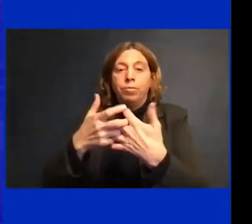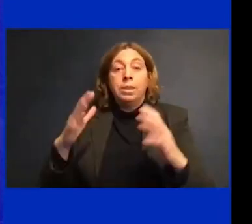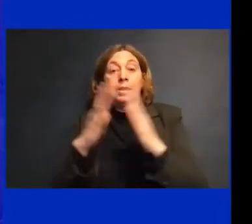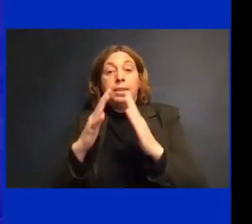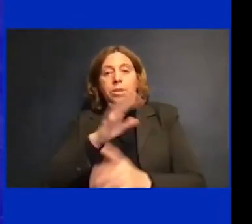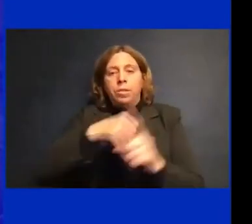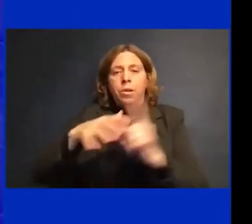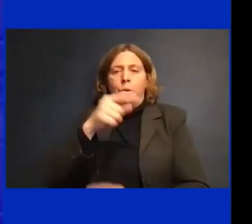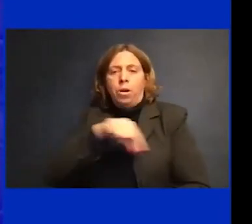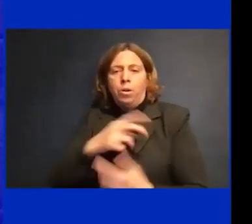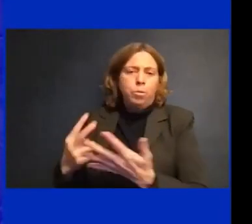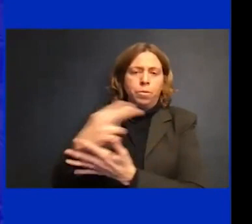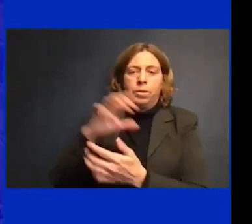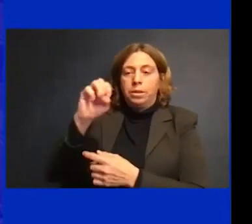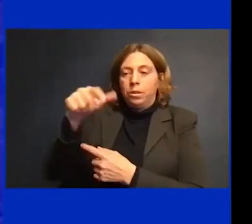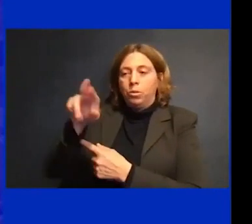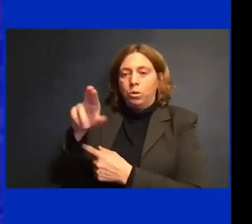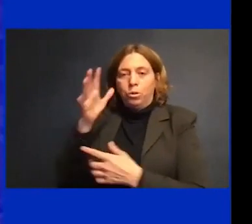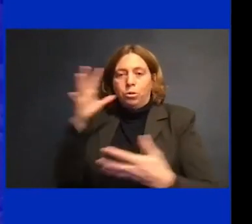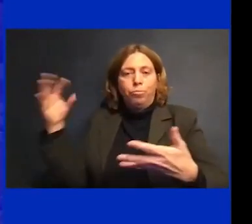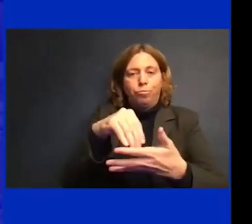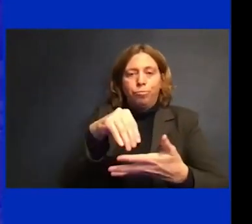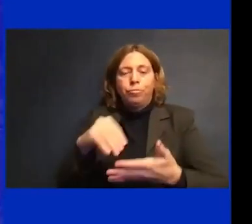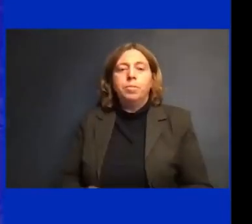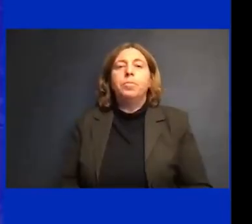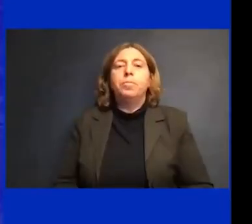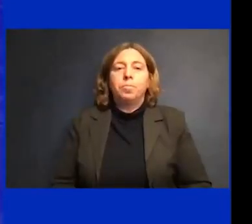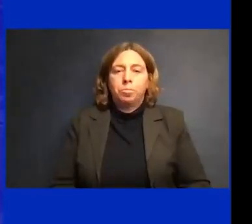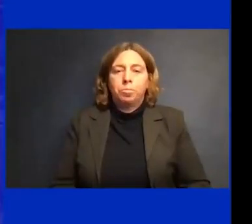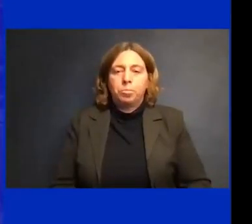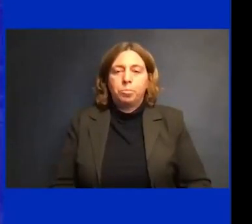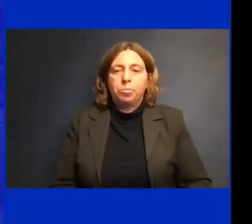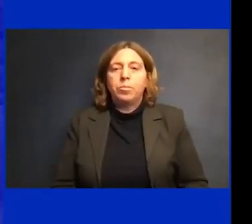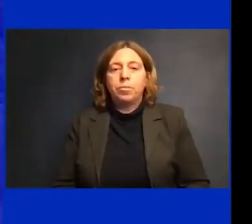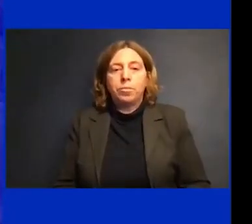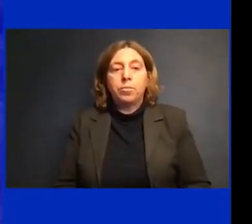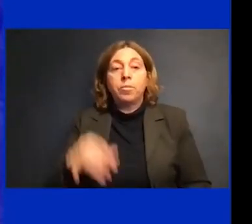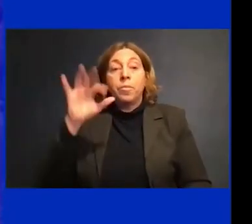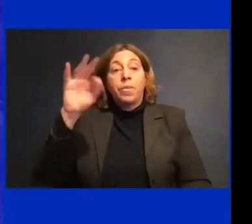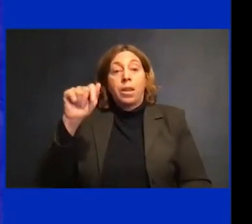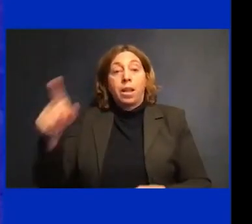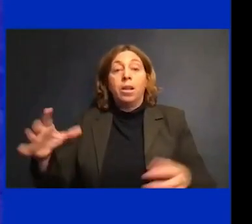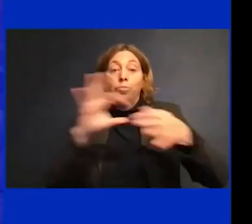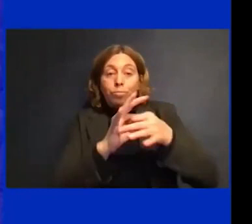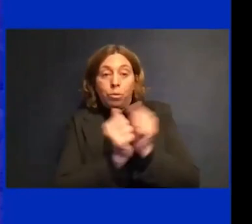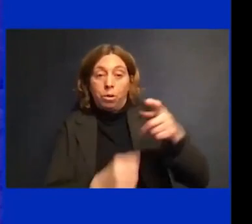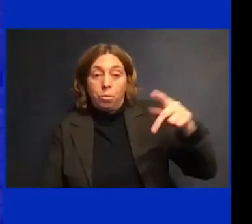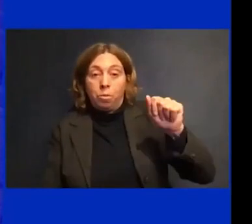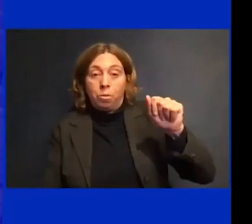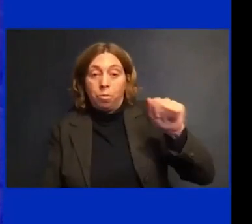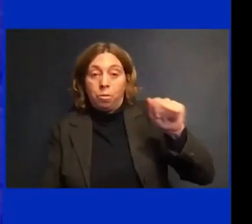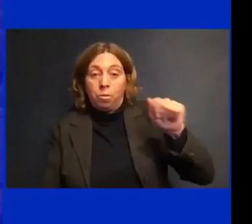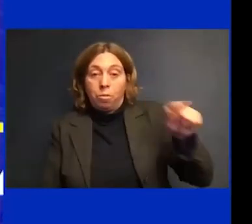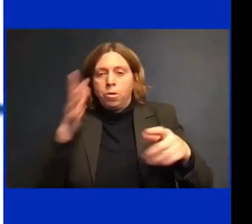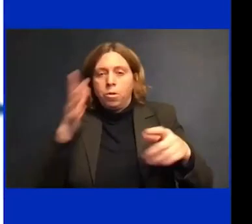City Environmental Quality Review, or SEQR. The FTA, in coordination with the Port Authority,